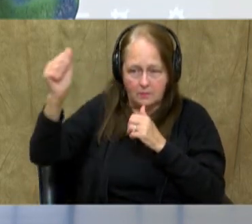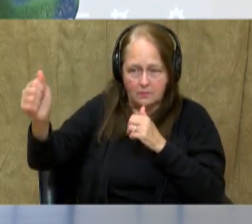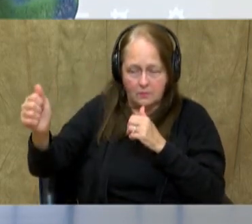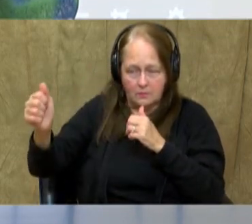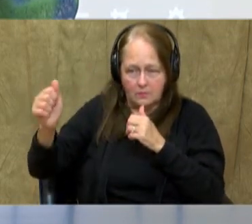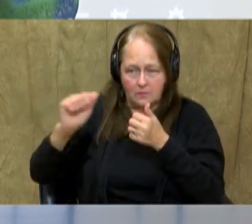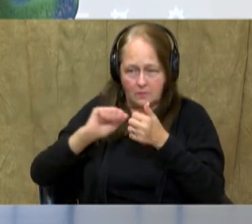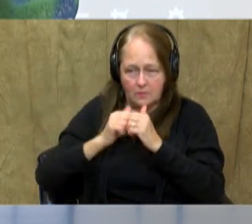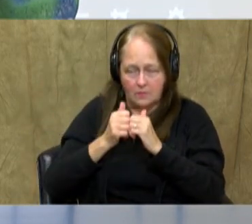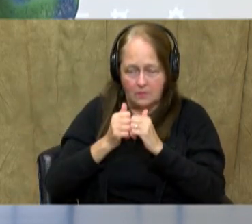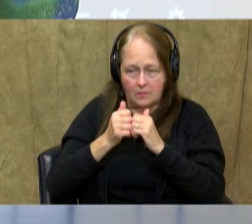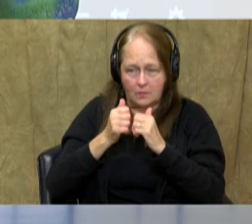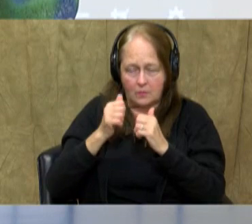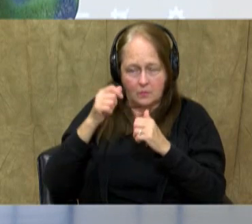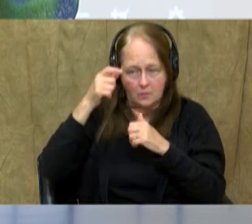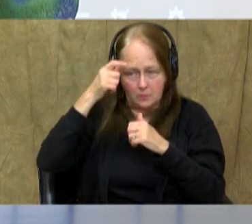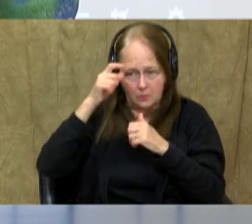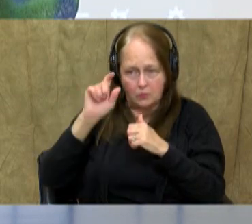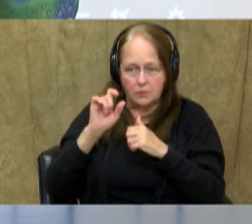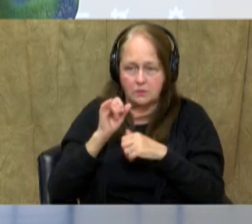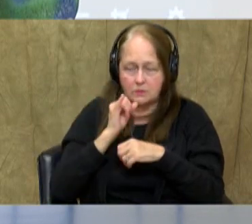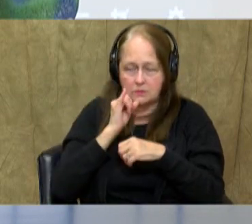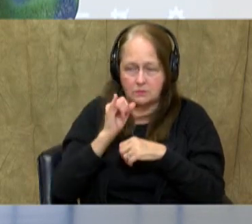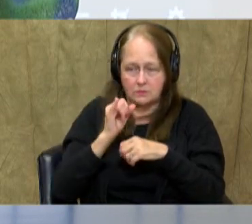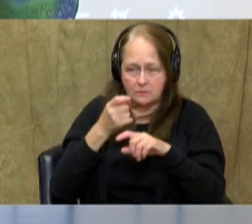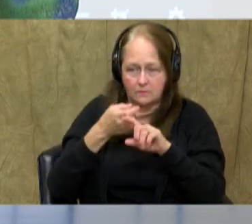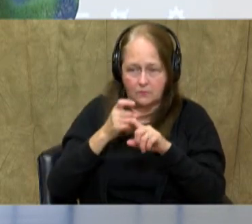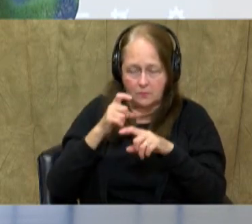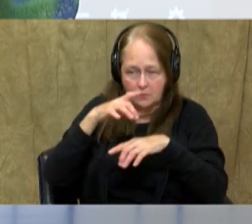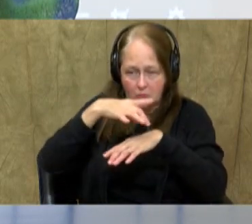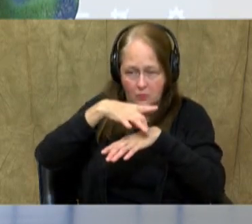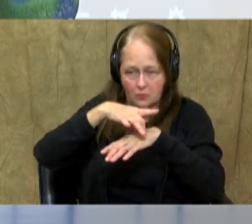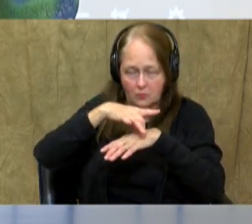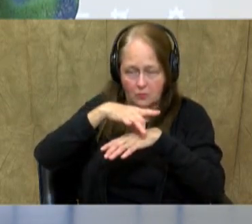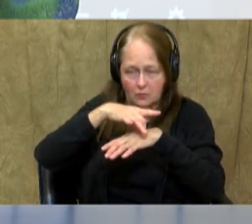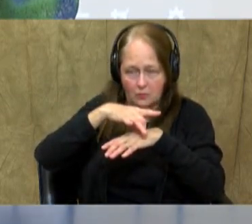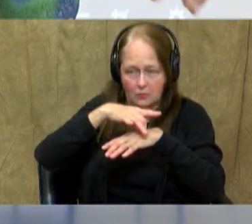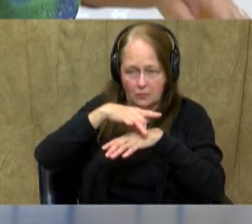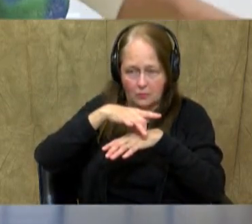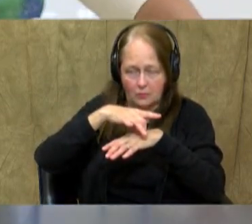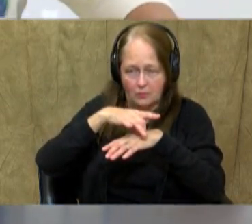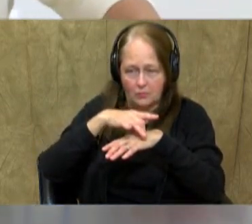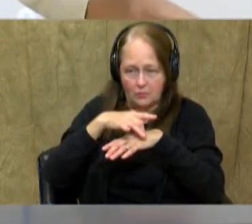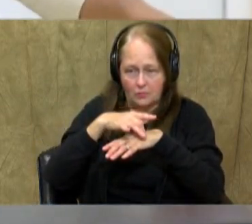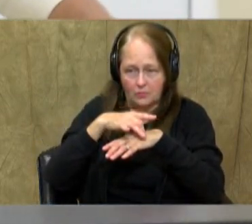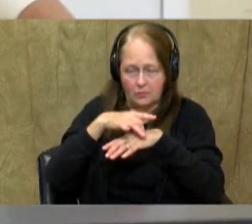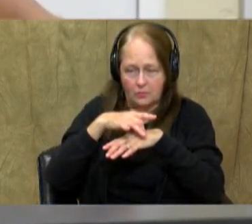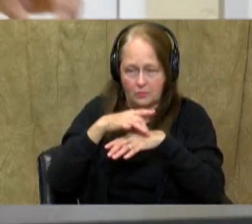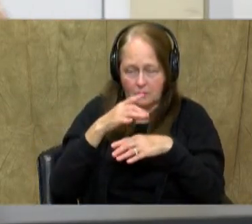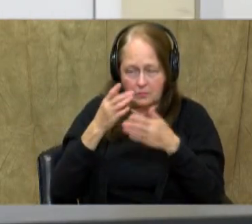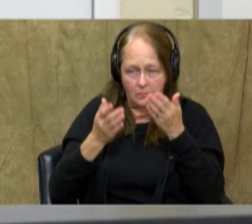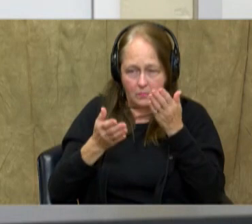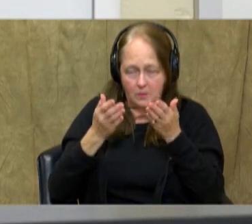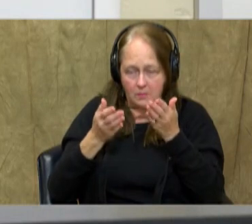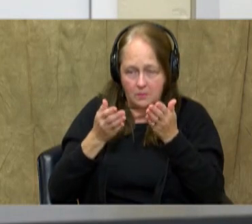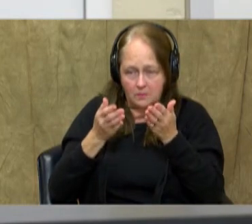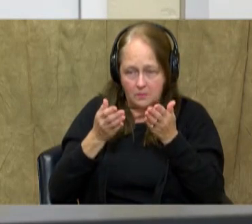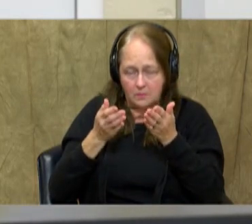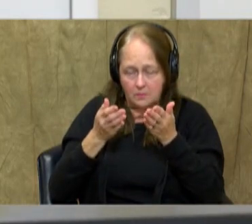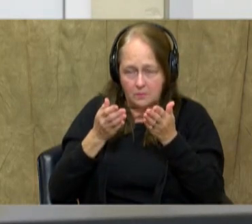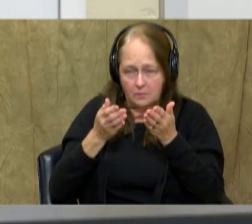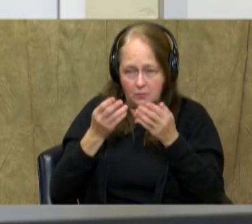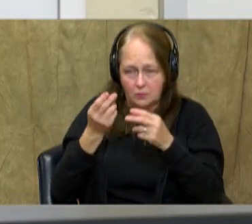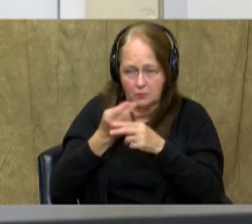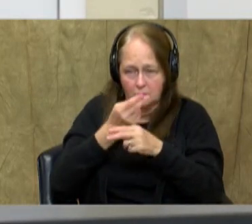model on how far away the moon is from the Earth. And in fact, when we use this model,